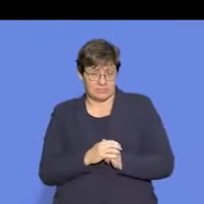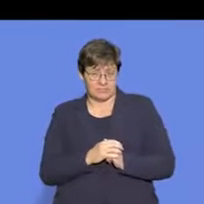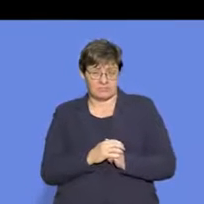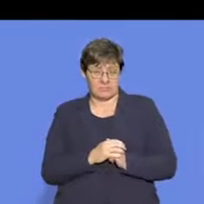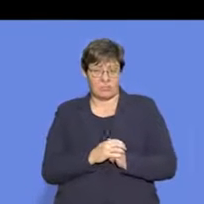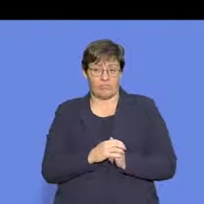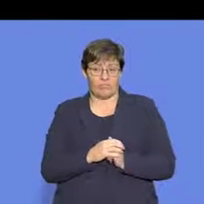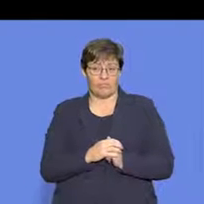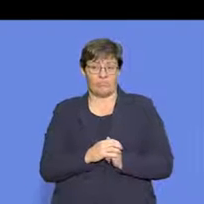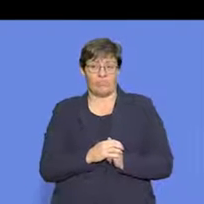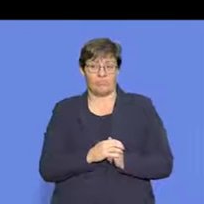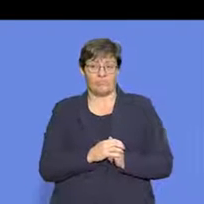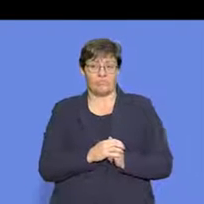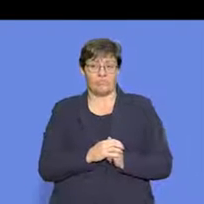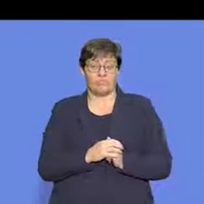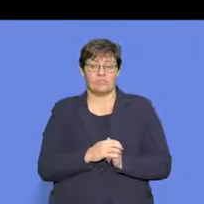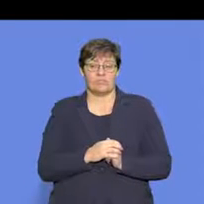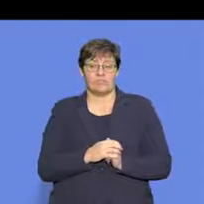reducing agent.